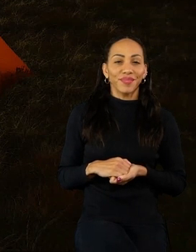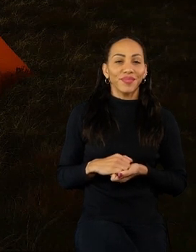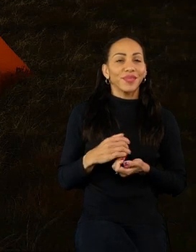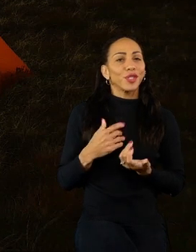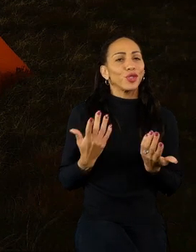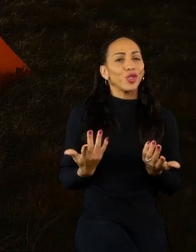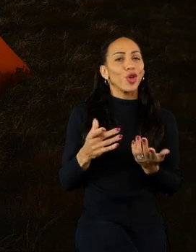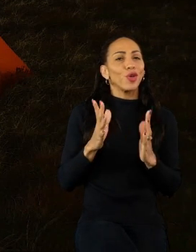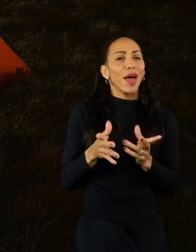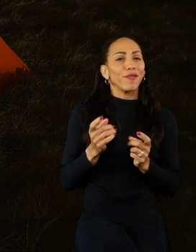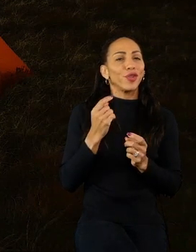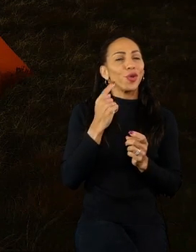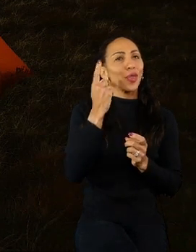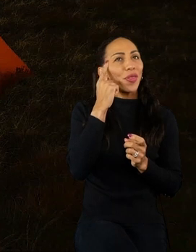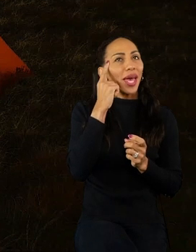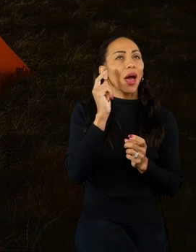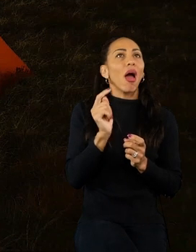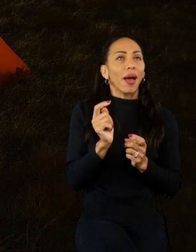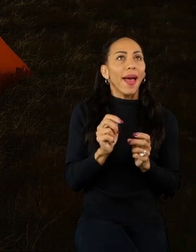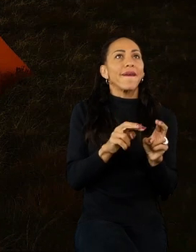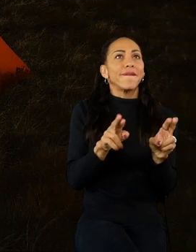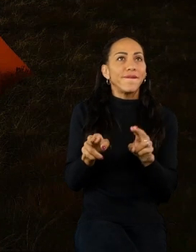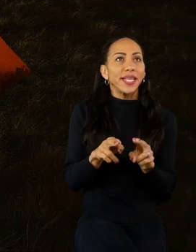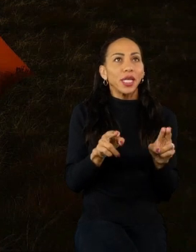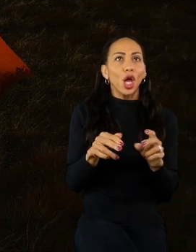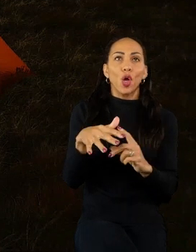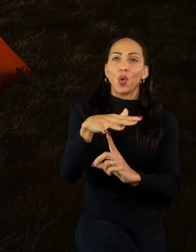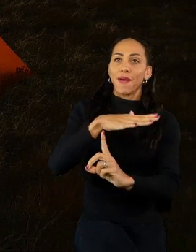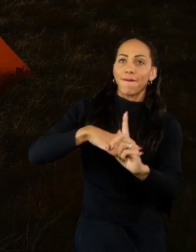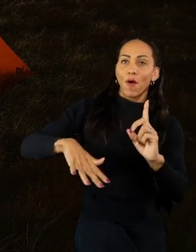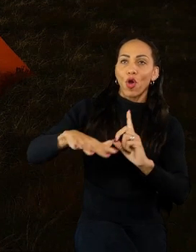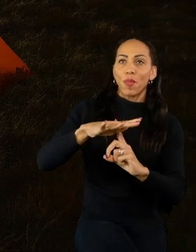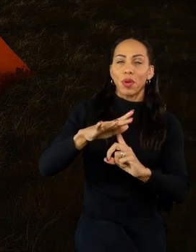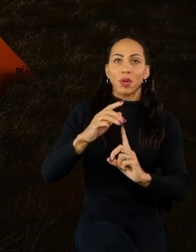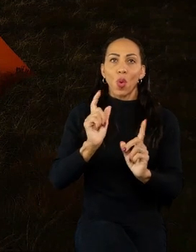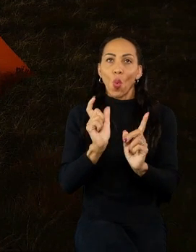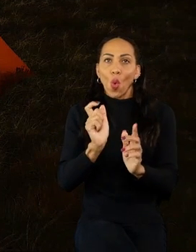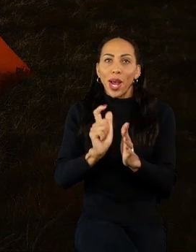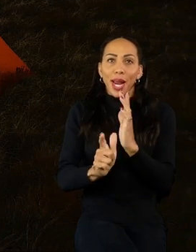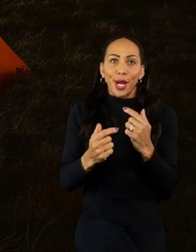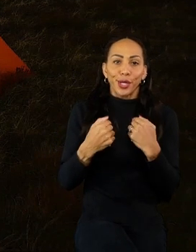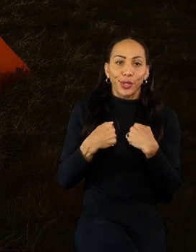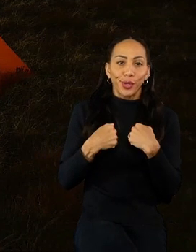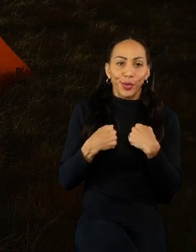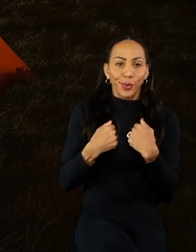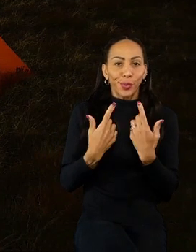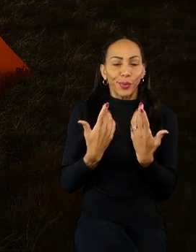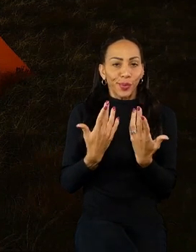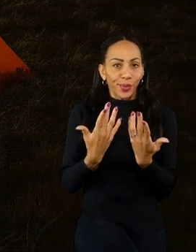some of the technology. Think about the idea of the narrative and the drama, and that might be, you know, a conversation, a